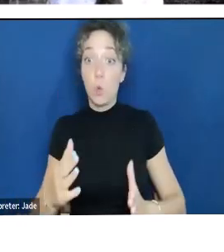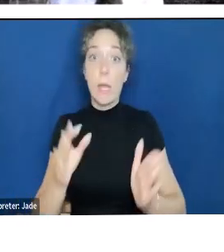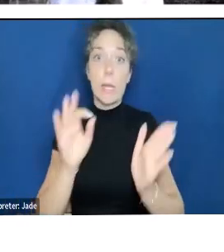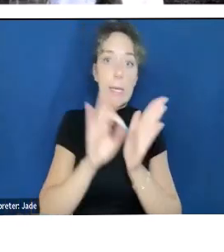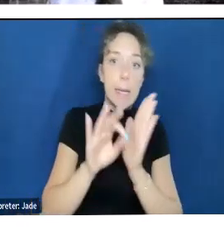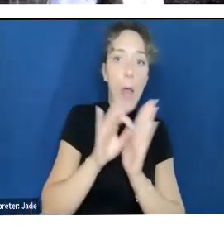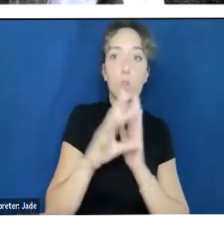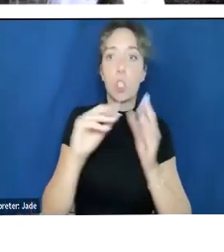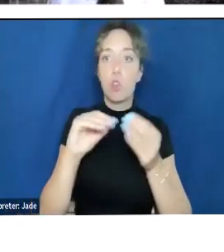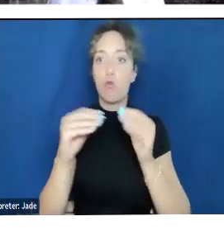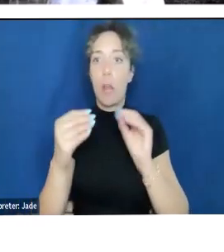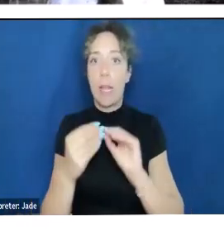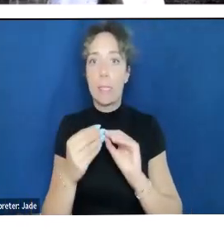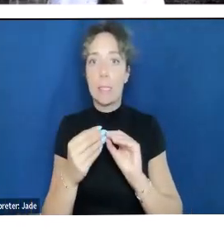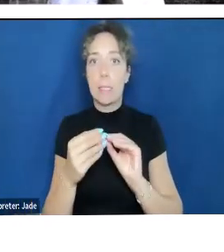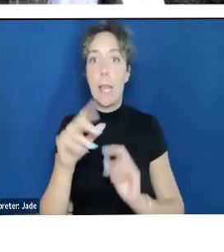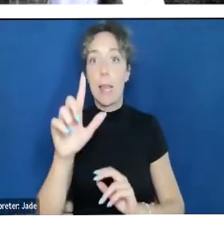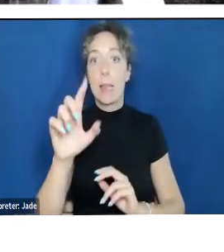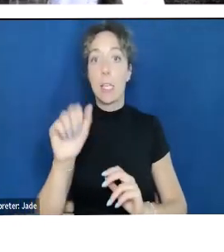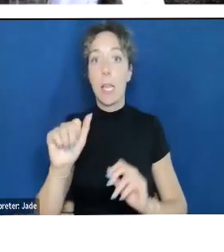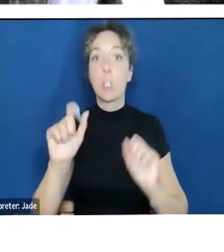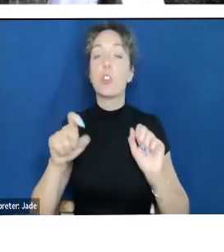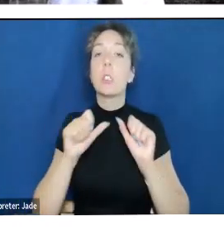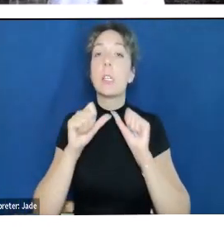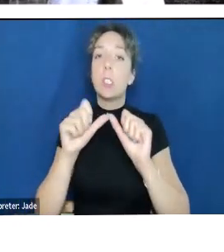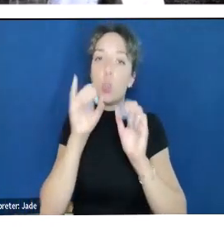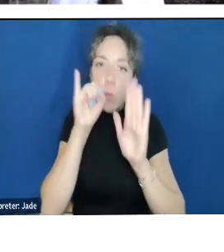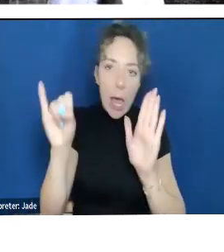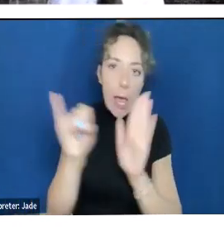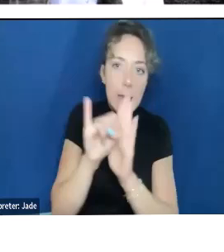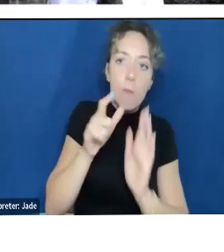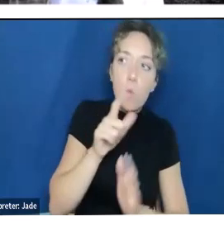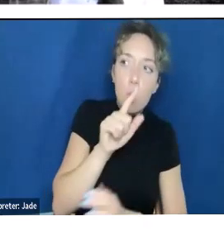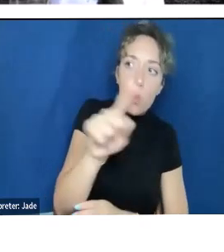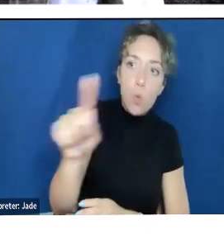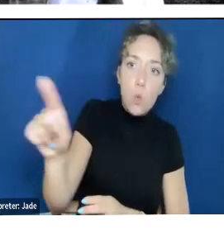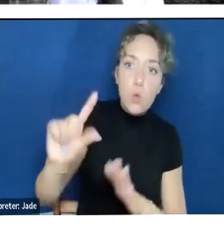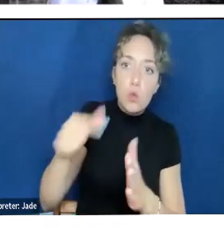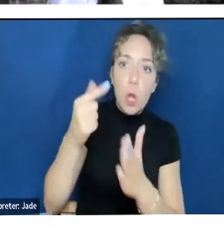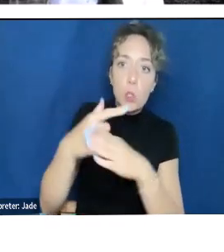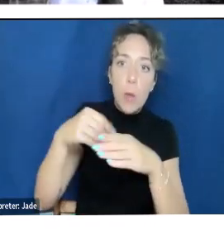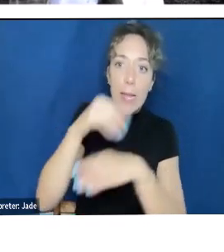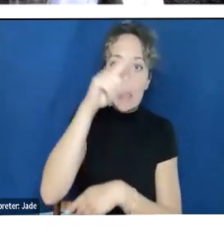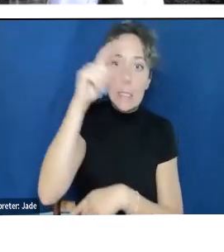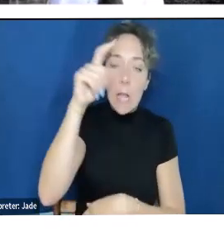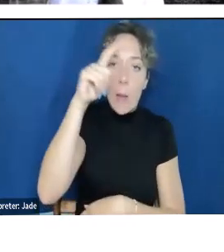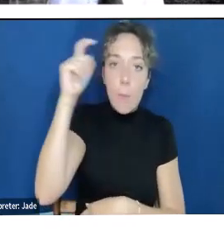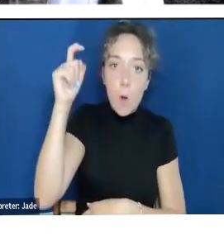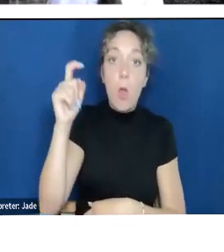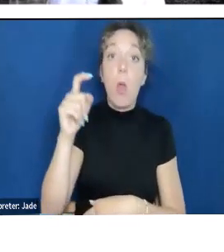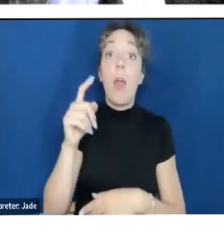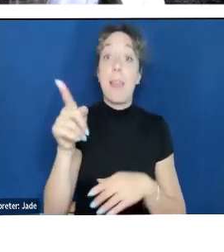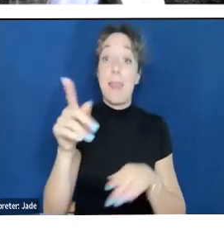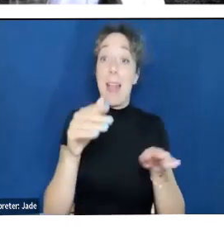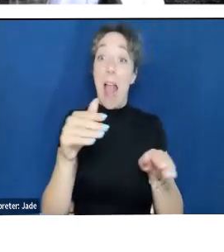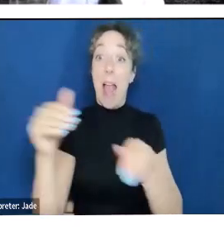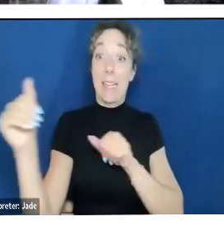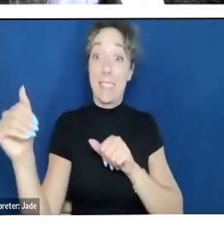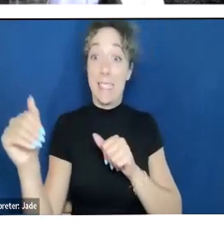LEAs should continue to identify their summer graduates by exiting students from